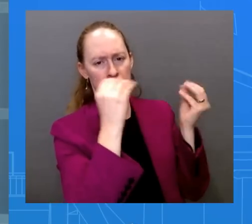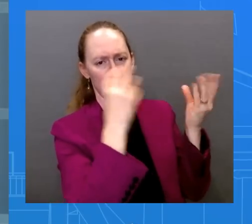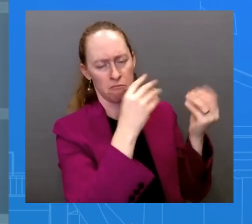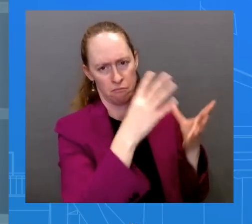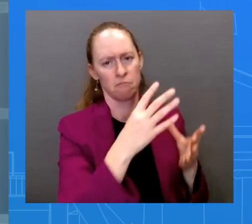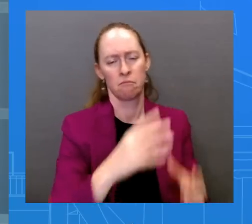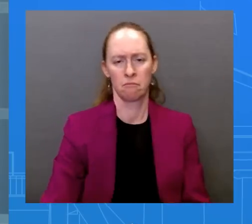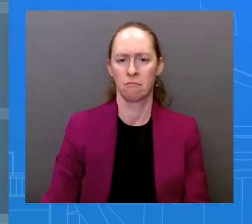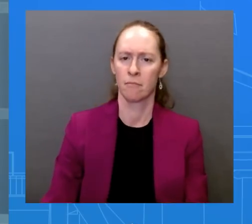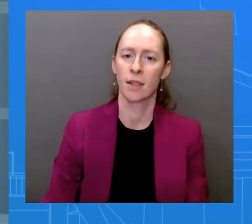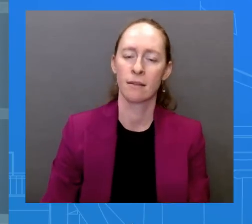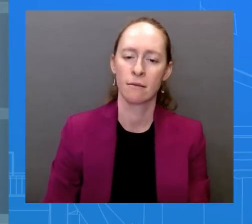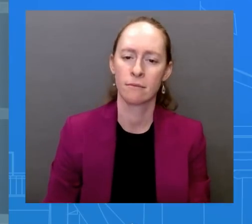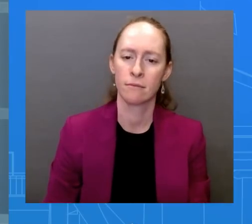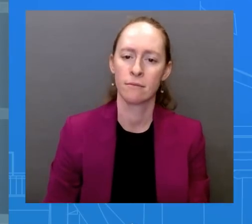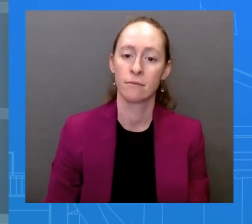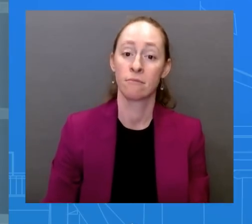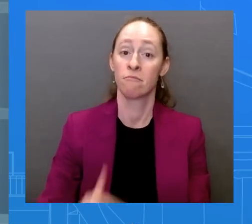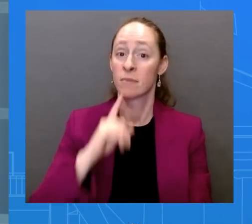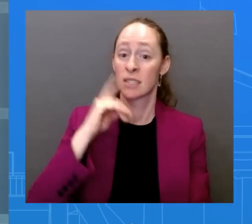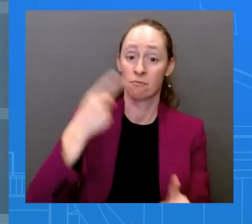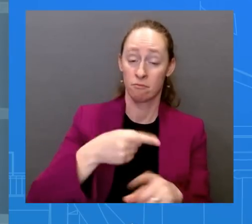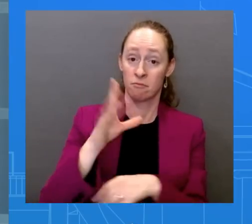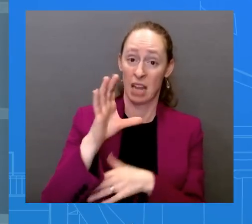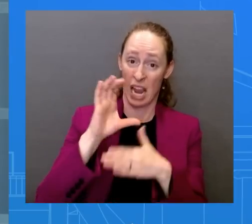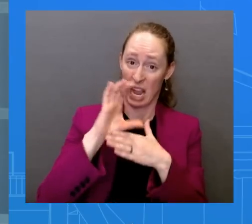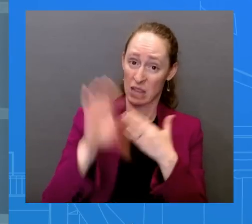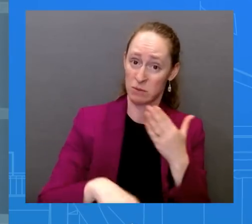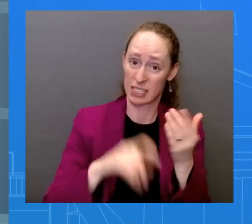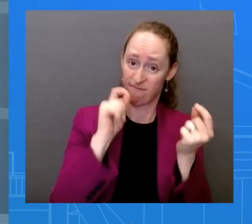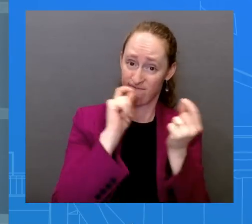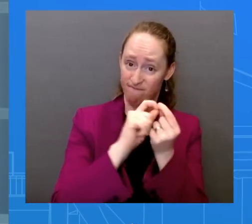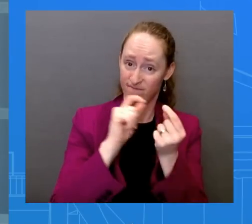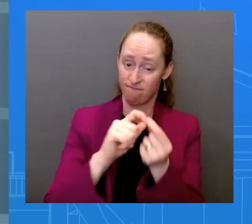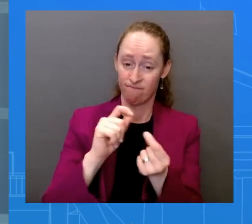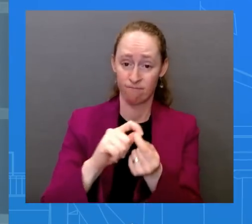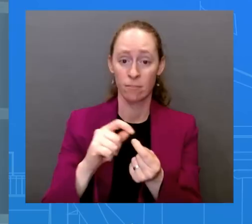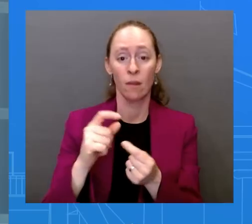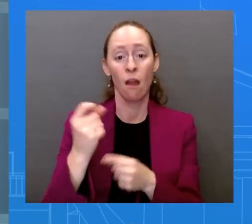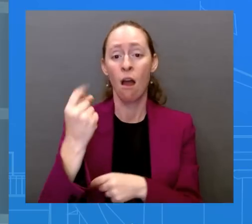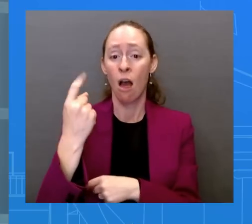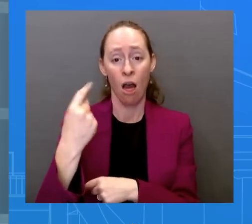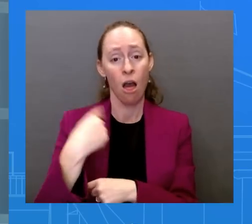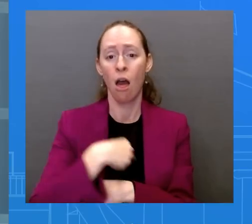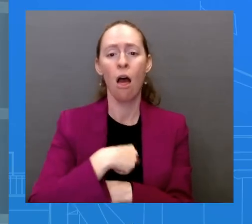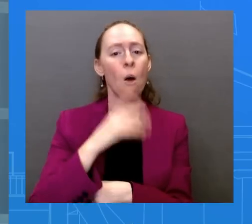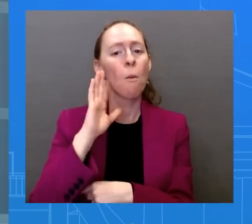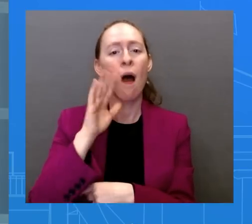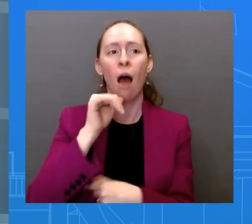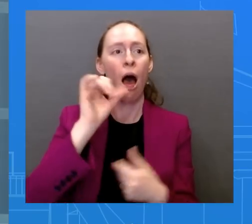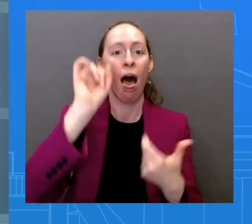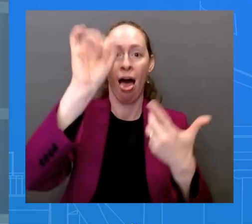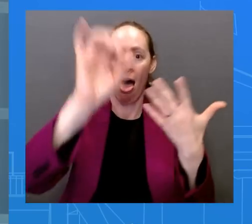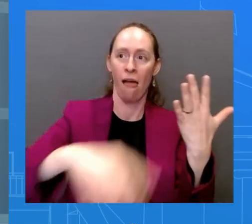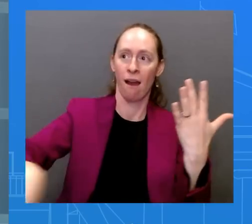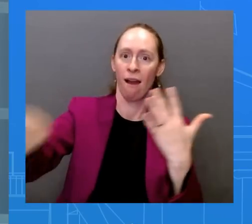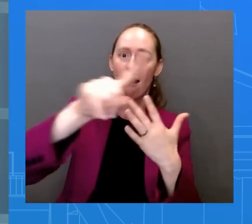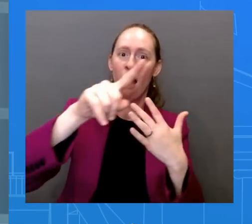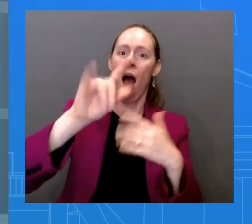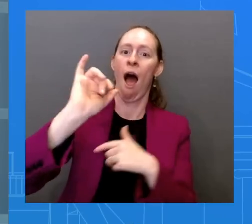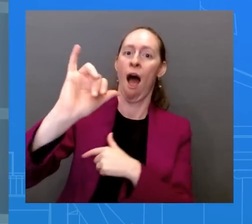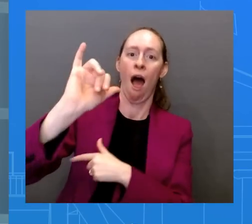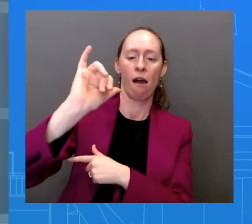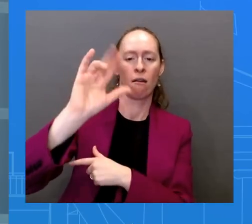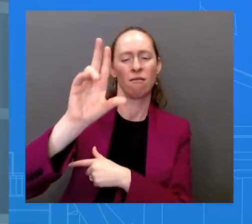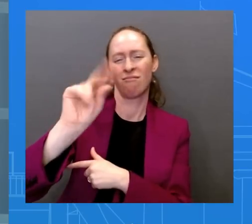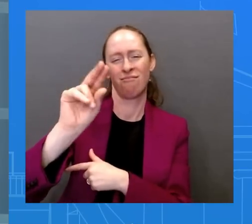what those consequences would be. We are not going to lay that out in the public. We are not going to have these